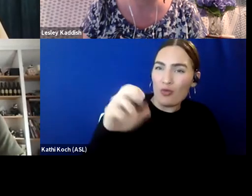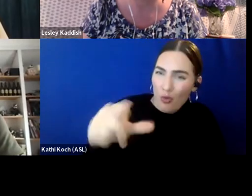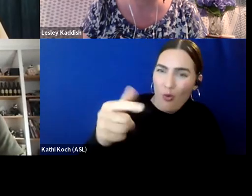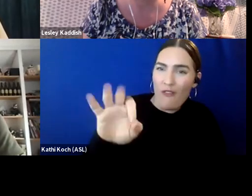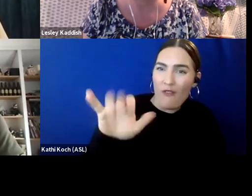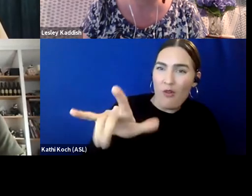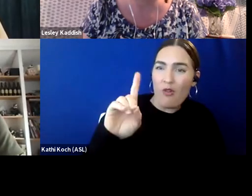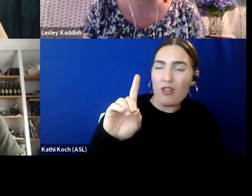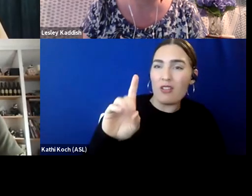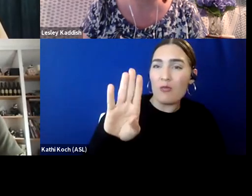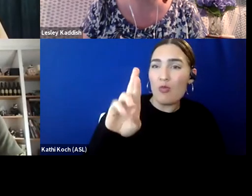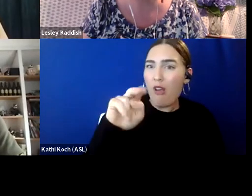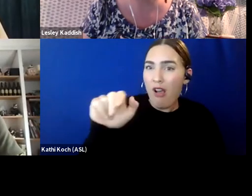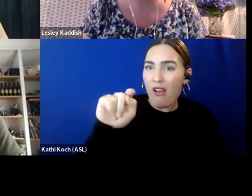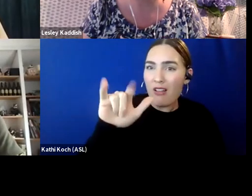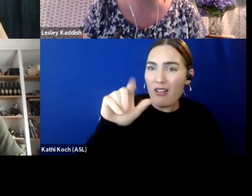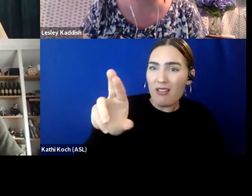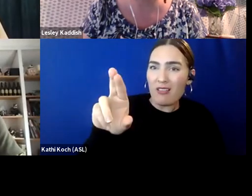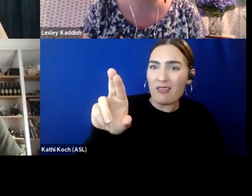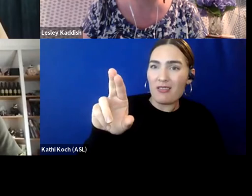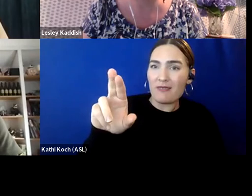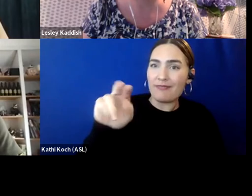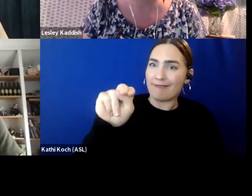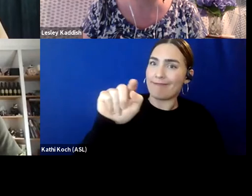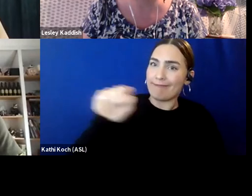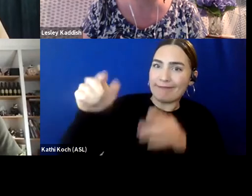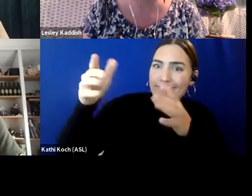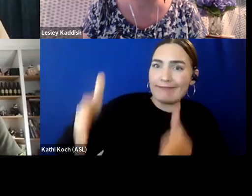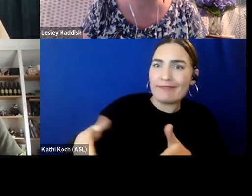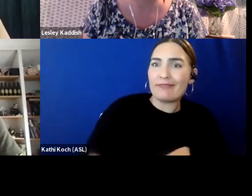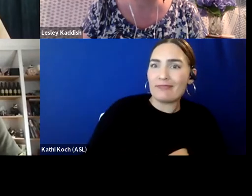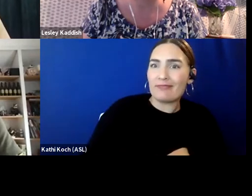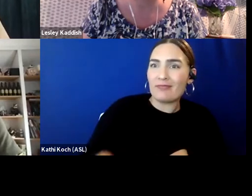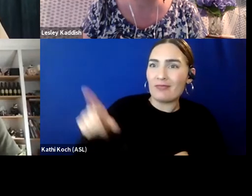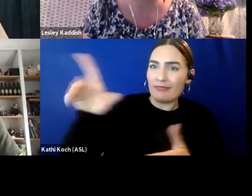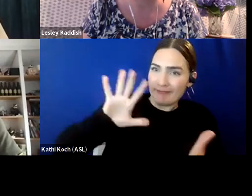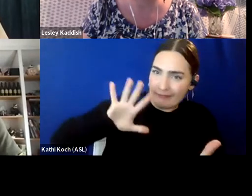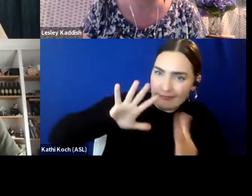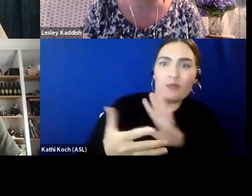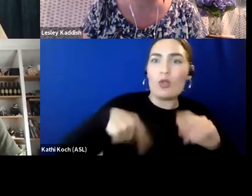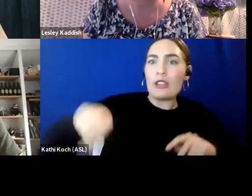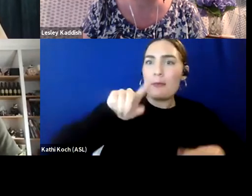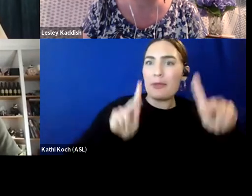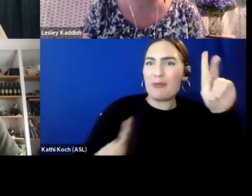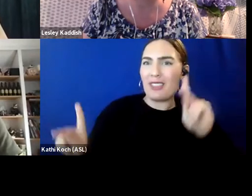Breonna Taylor, niggas, turned us into those people.